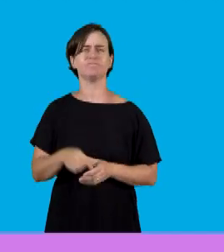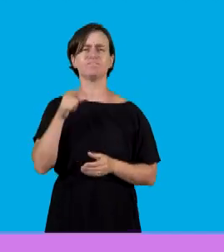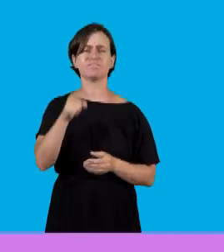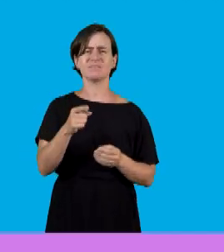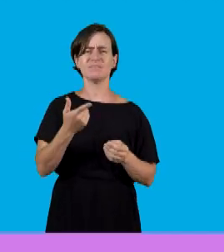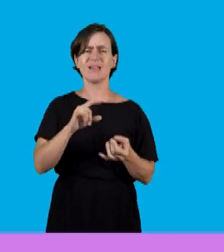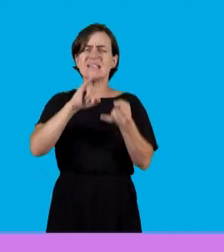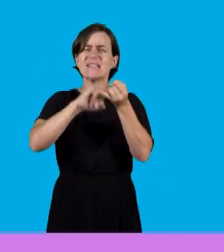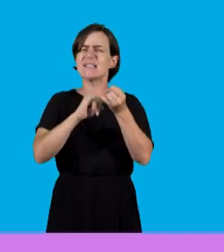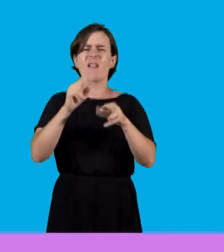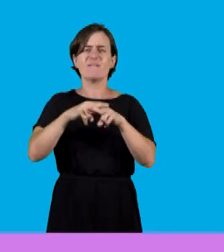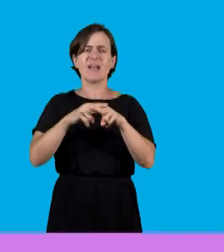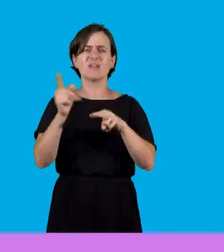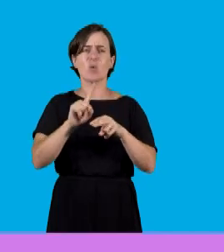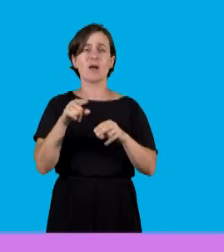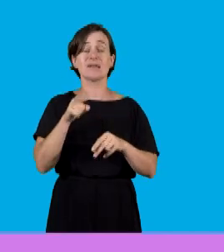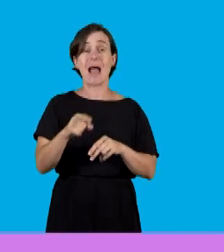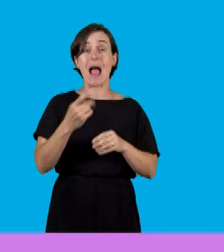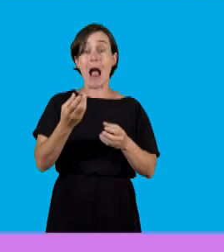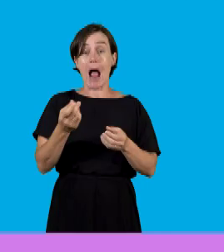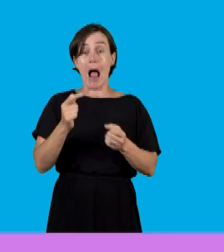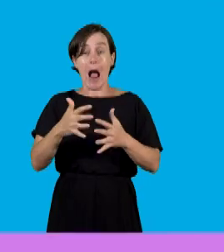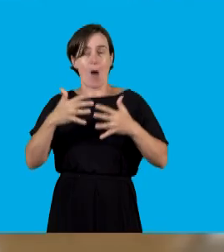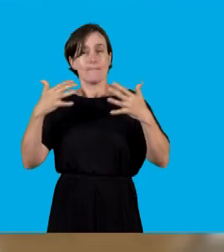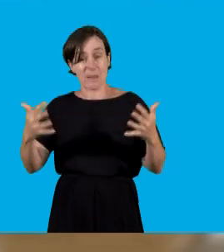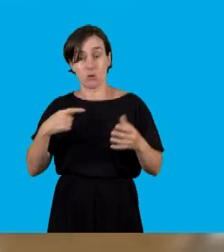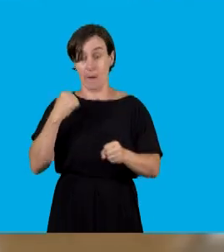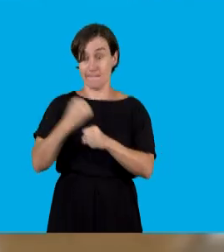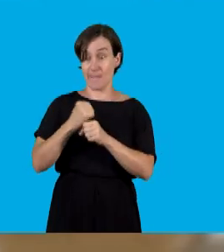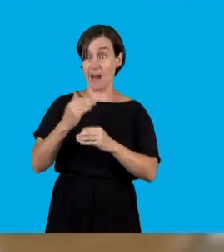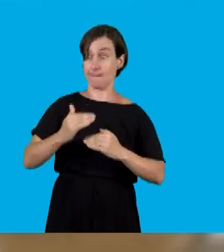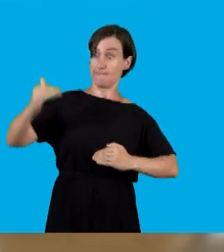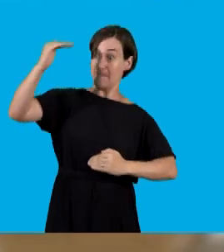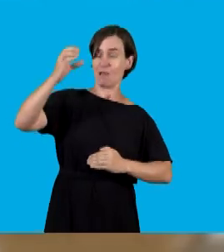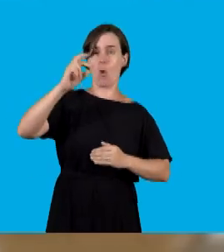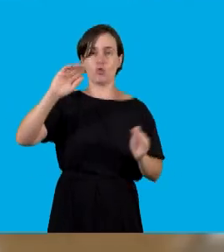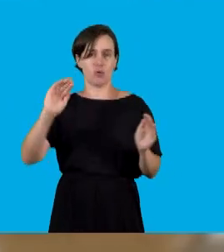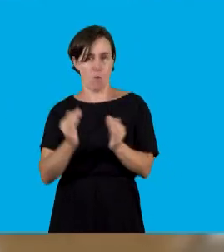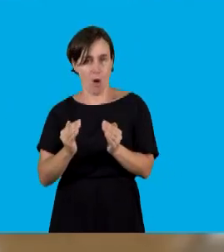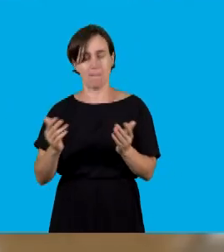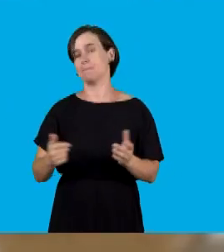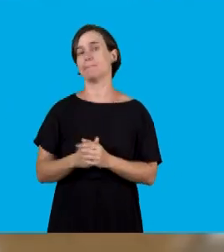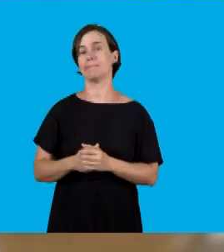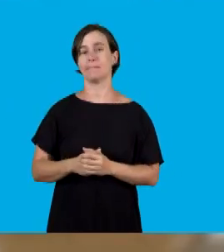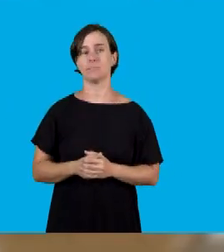factor. Why is it a scale factor? Because it is the amount by which we have either reduced or enlarged our drawing.